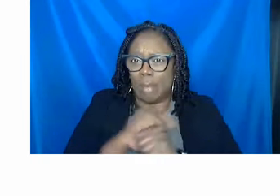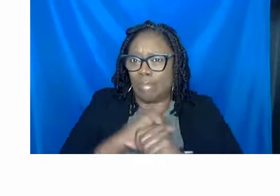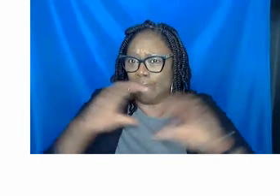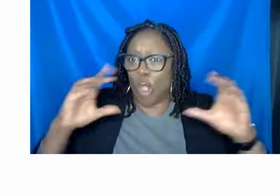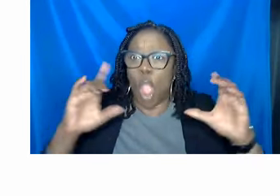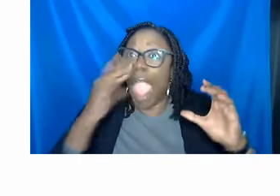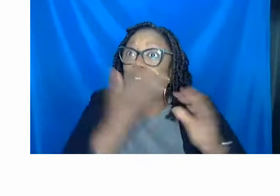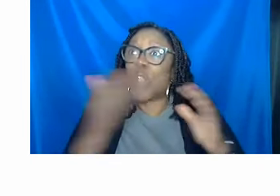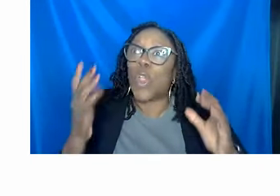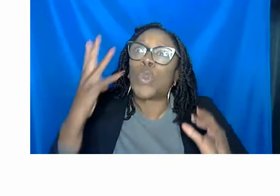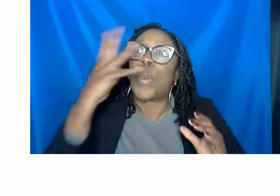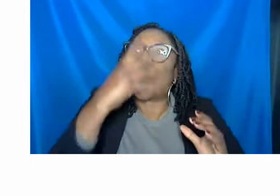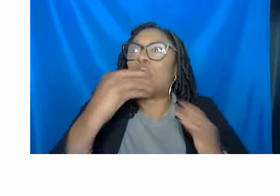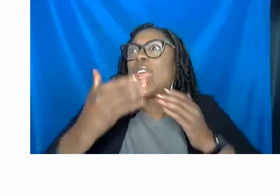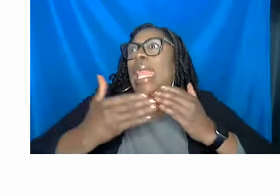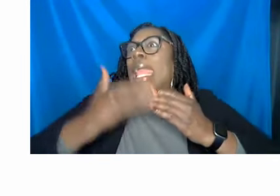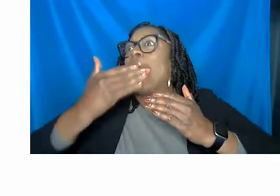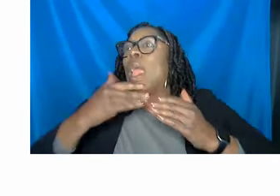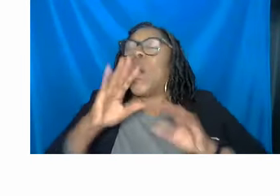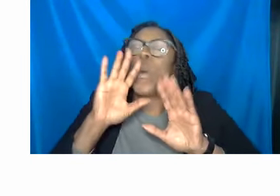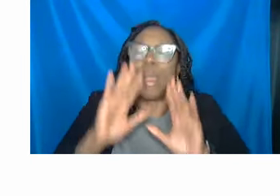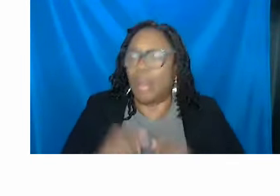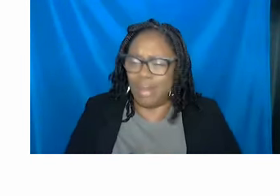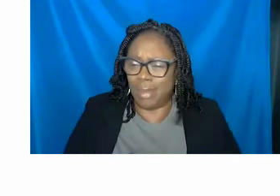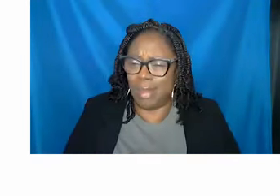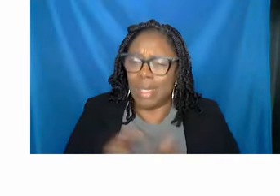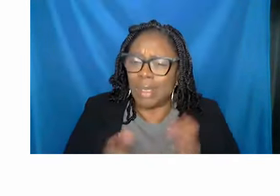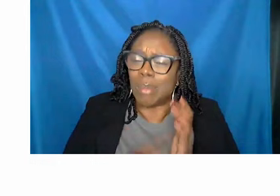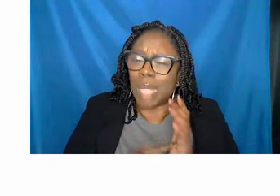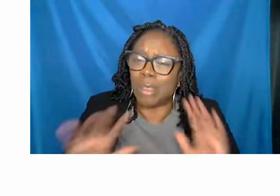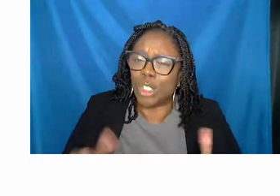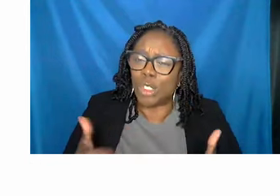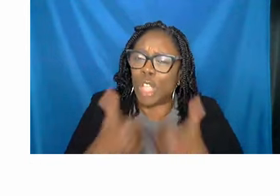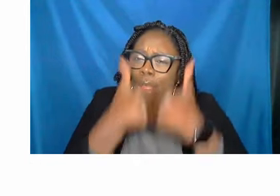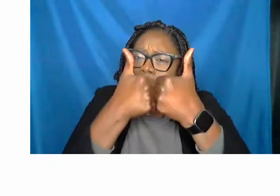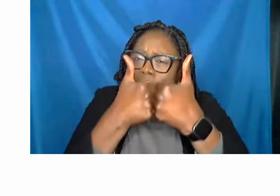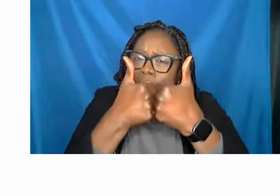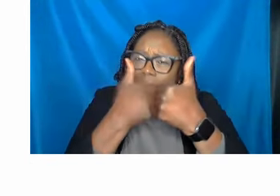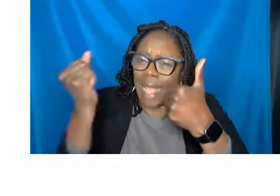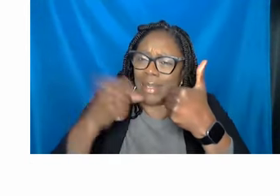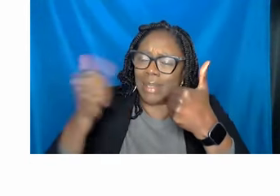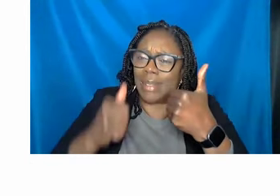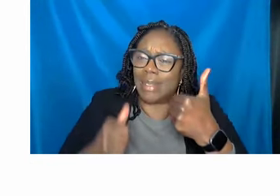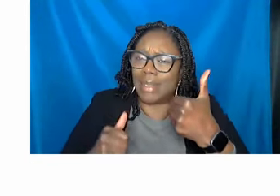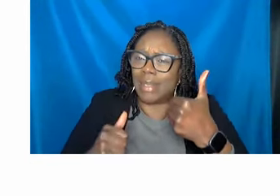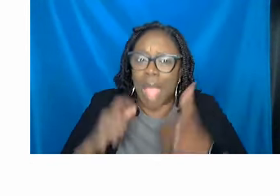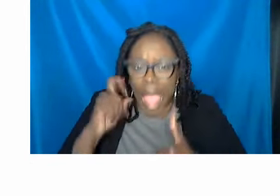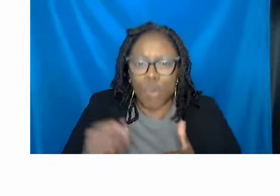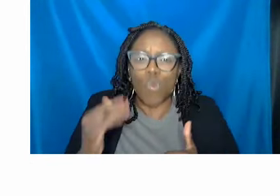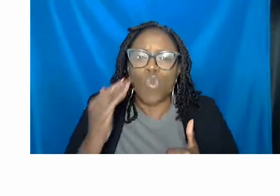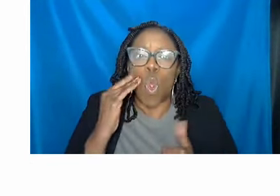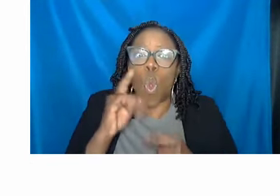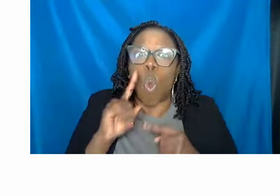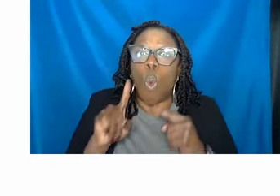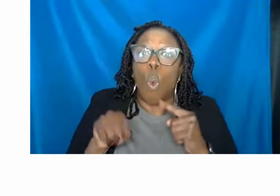rosy, right? It's challenging, obviously. And she said, you have to know when this coolness